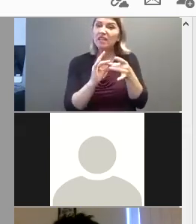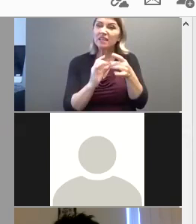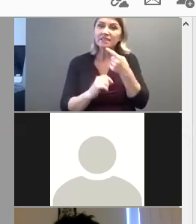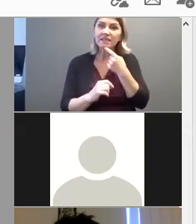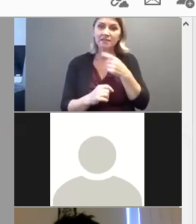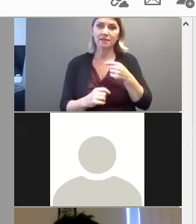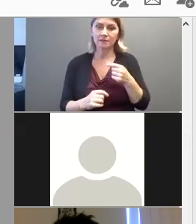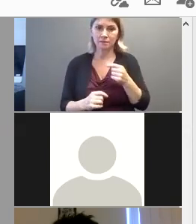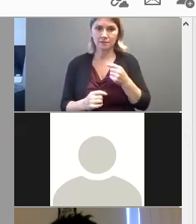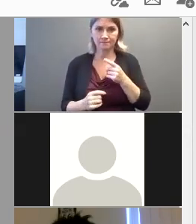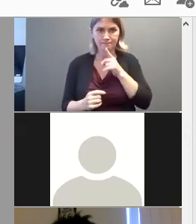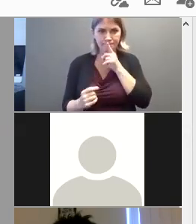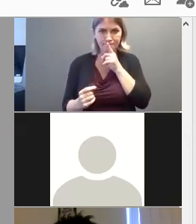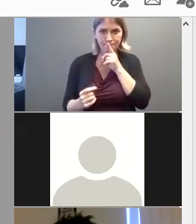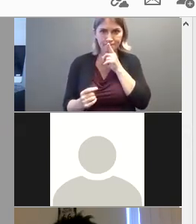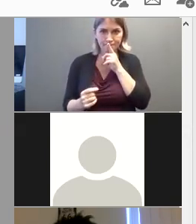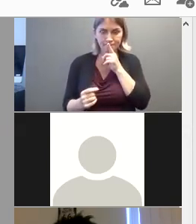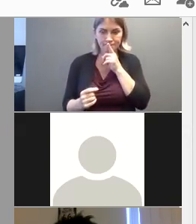about rank first.